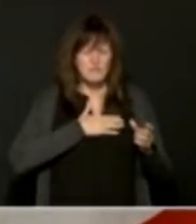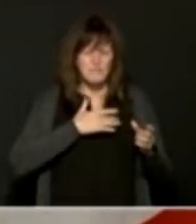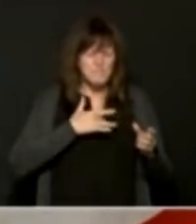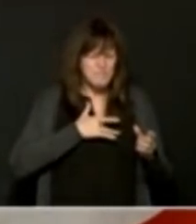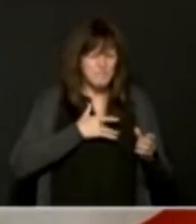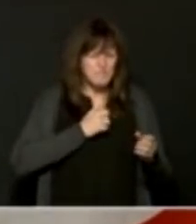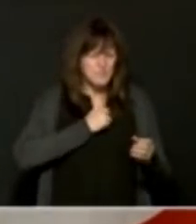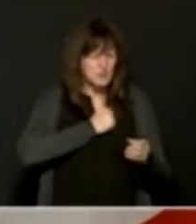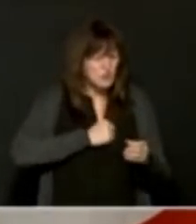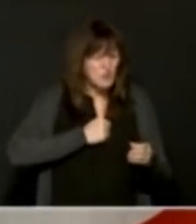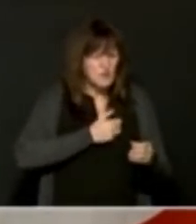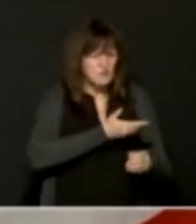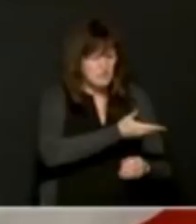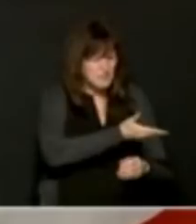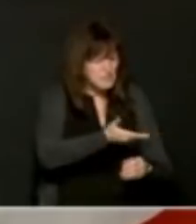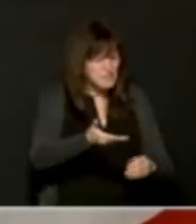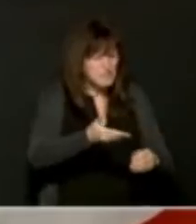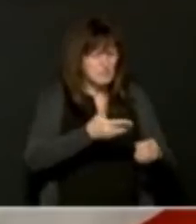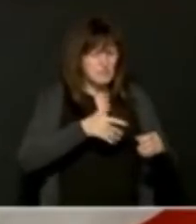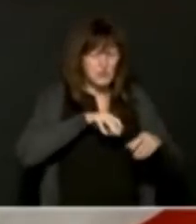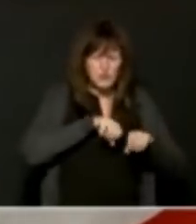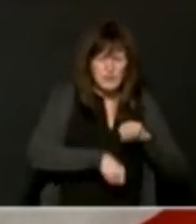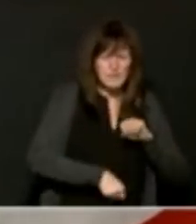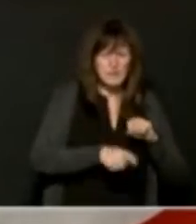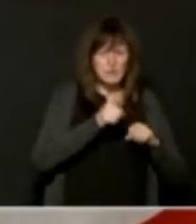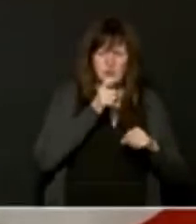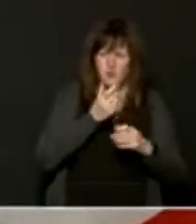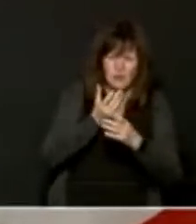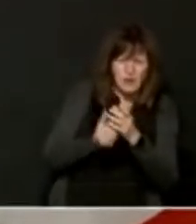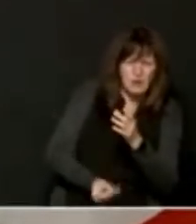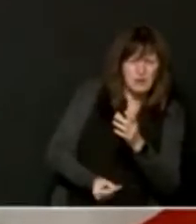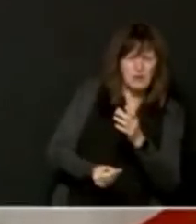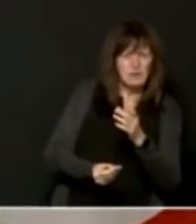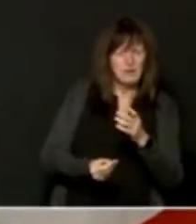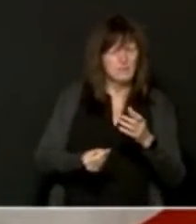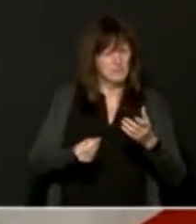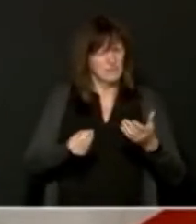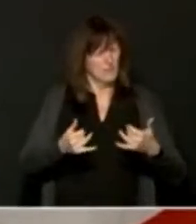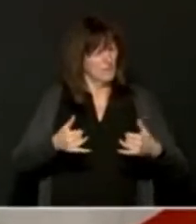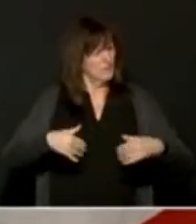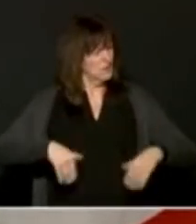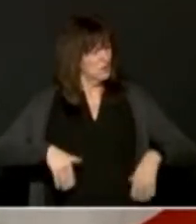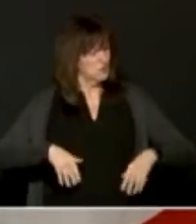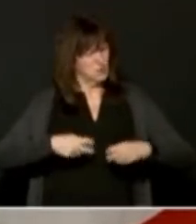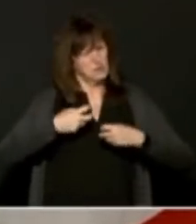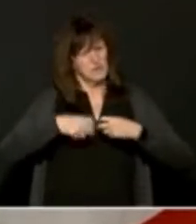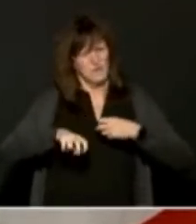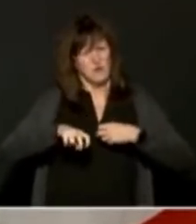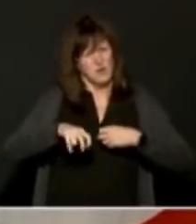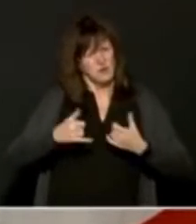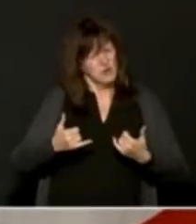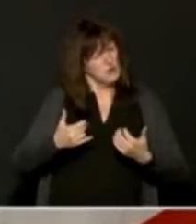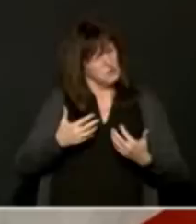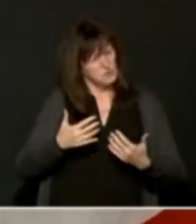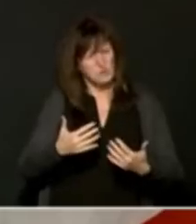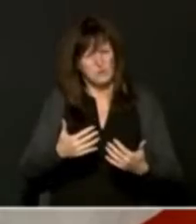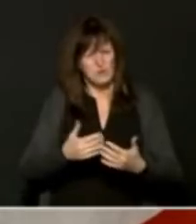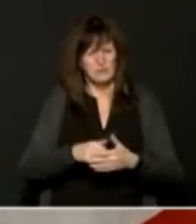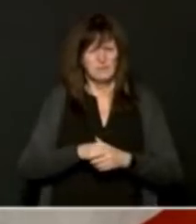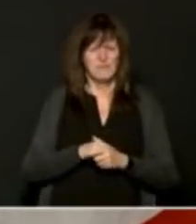one in these very difficult times. In terms of testing,